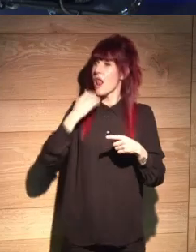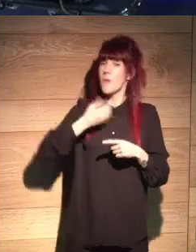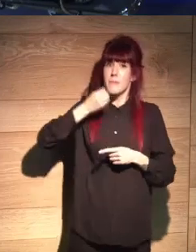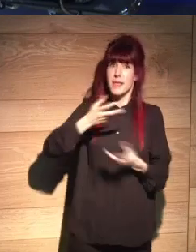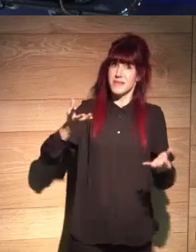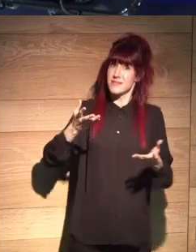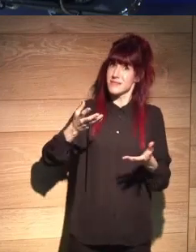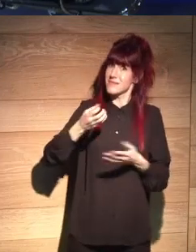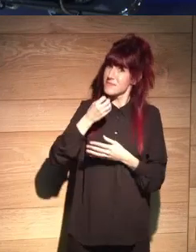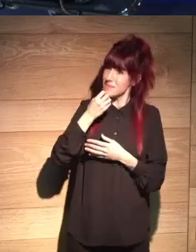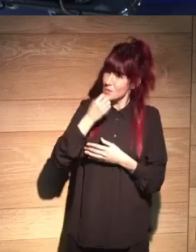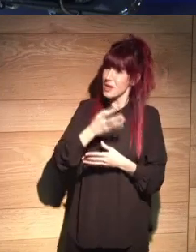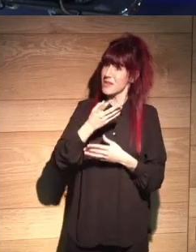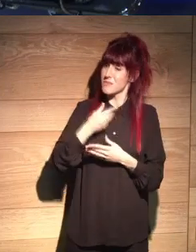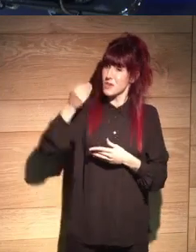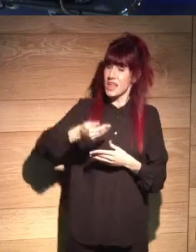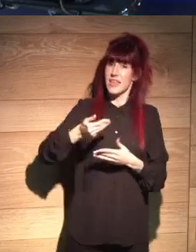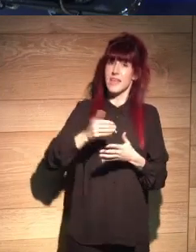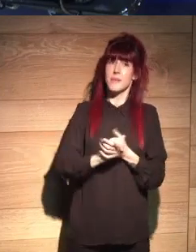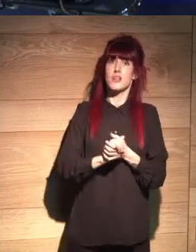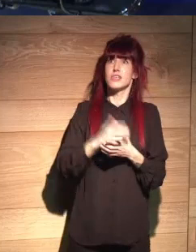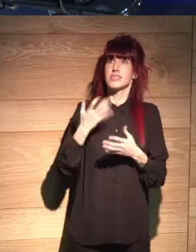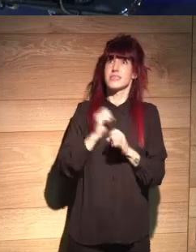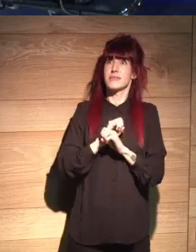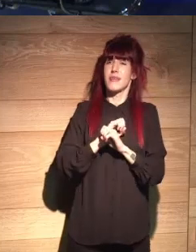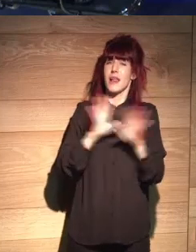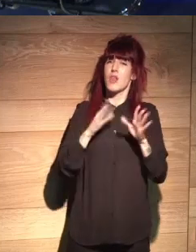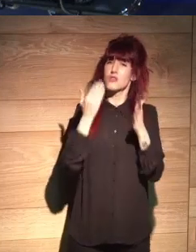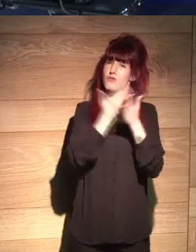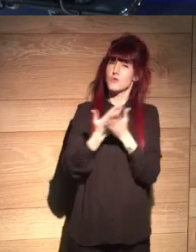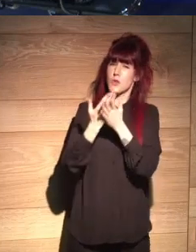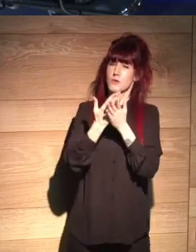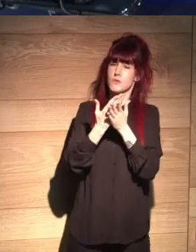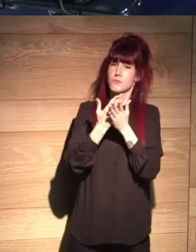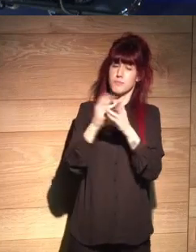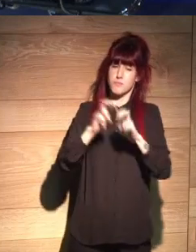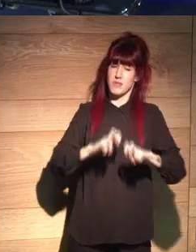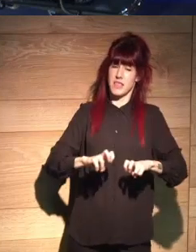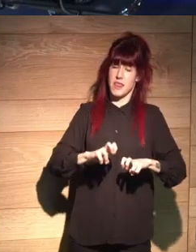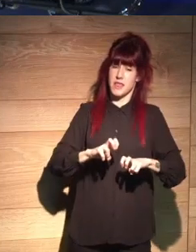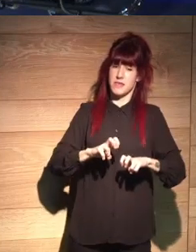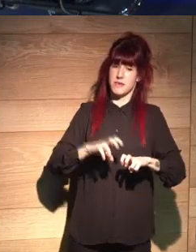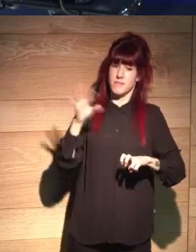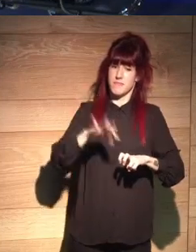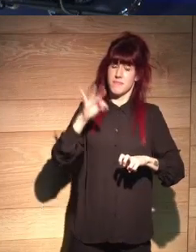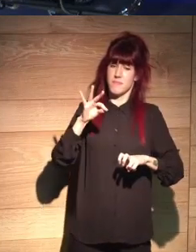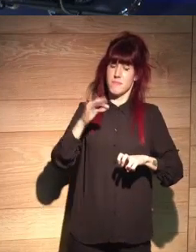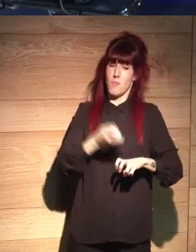Being different is a source of wealth, is an asset. But there's evidence in the studies that